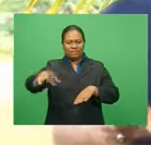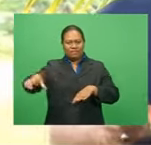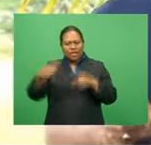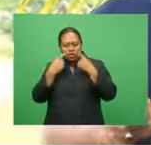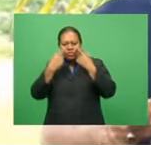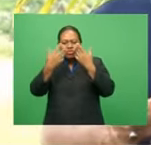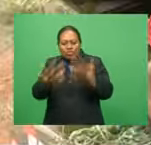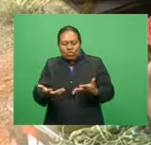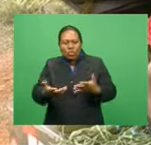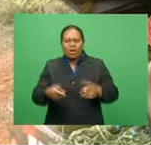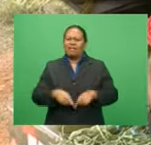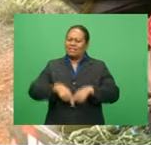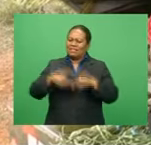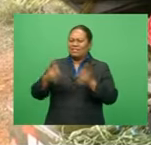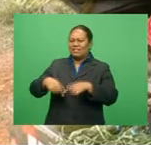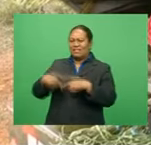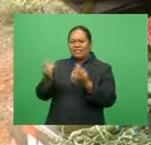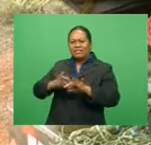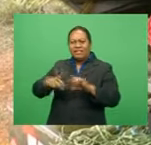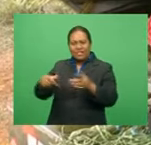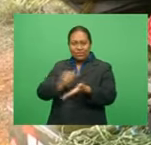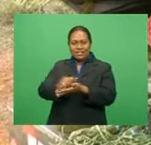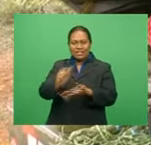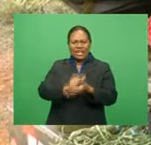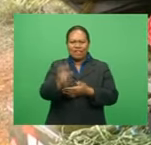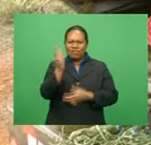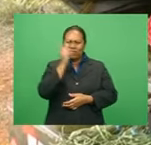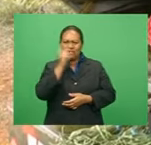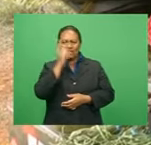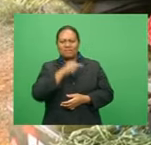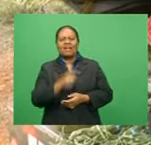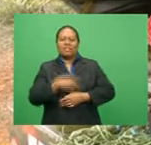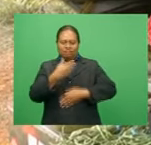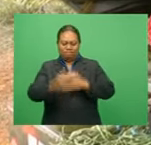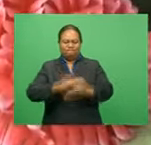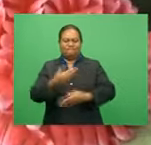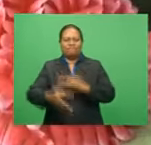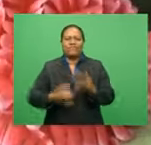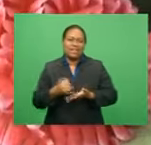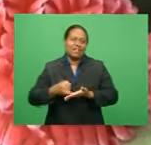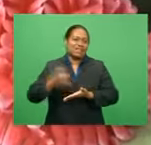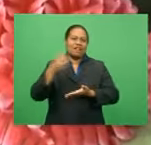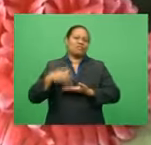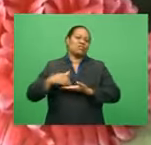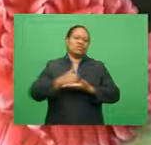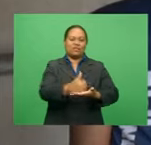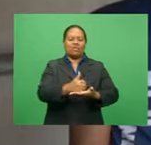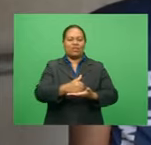variety of homegrown produce for passers-by and generate enough income to support her family.